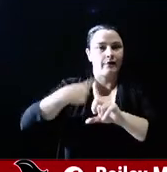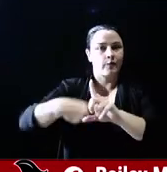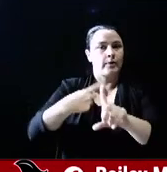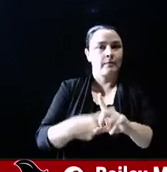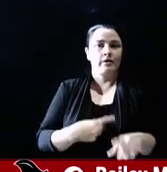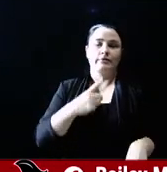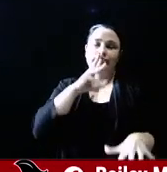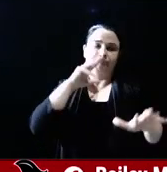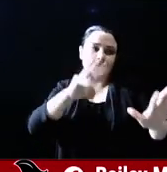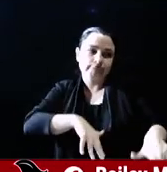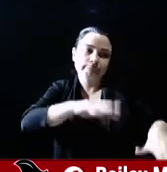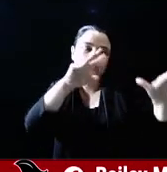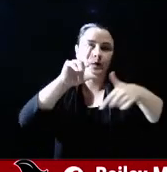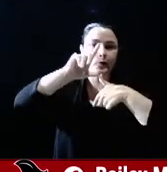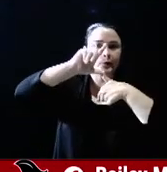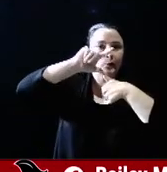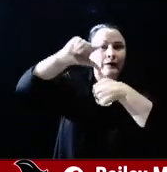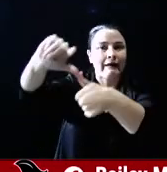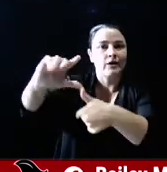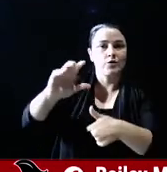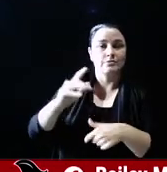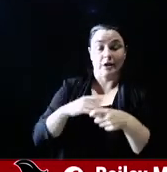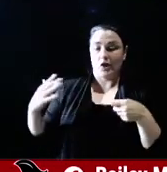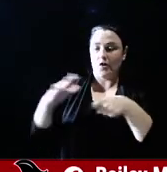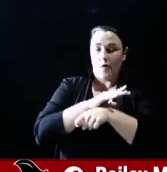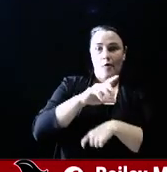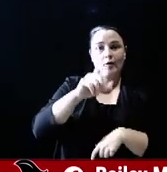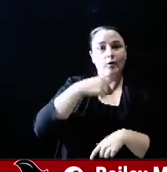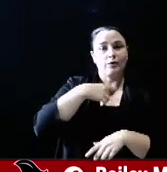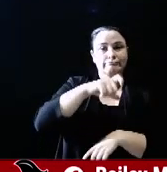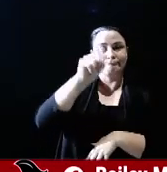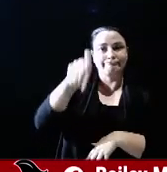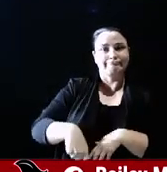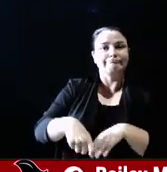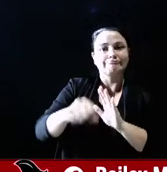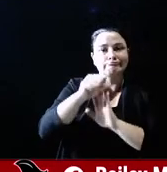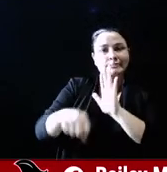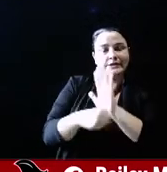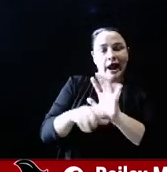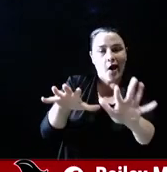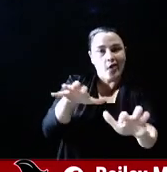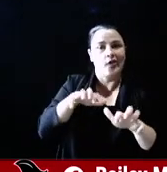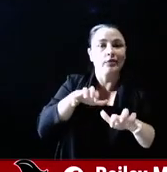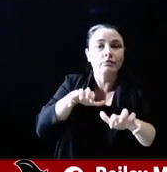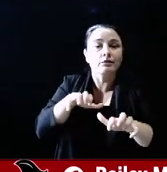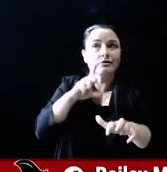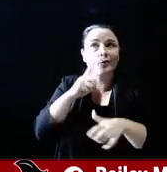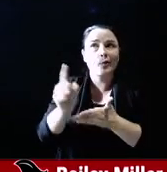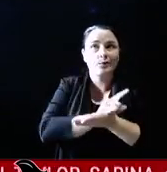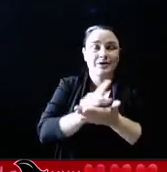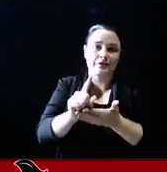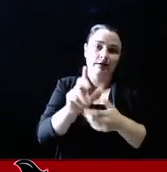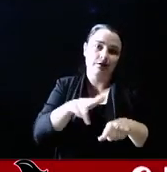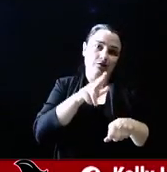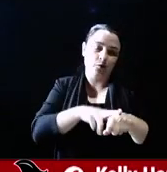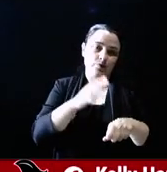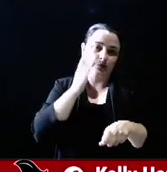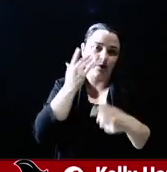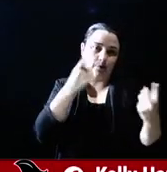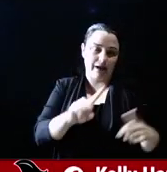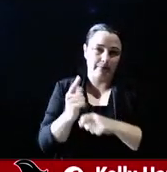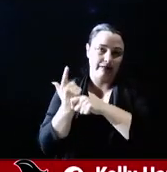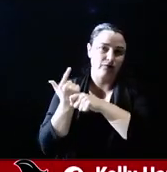tornadoes in our backyard, to our entire state being frozen for a week. And of course, we all know about the events that took place last